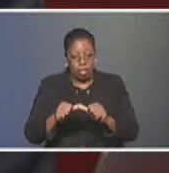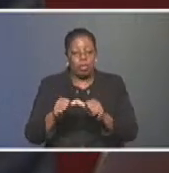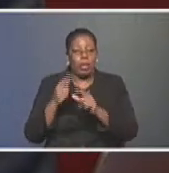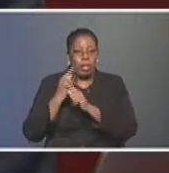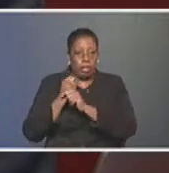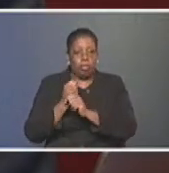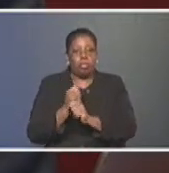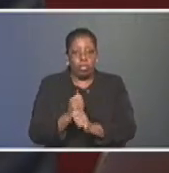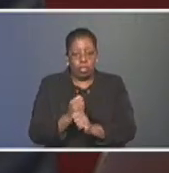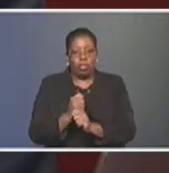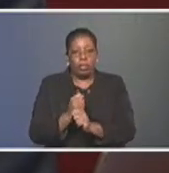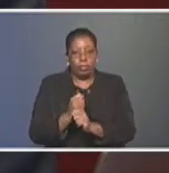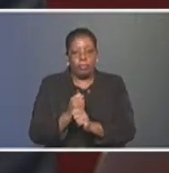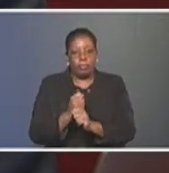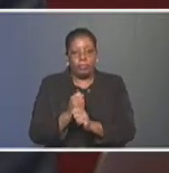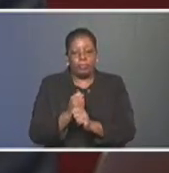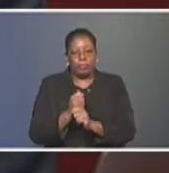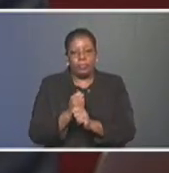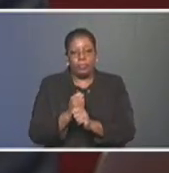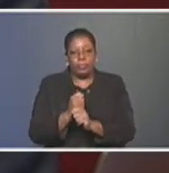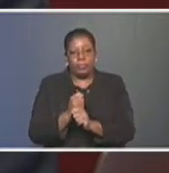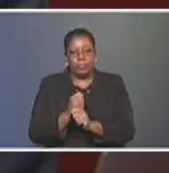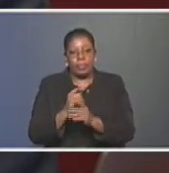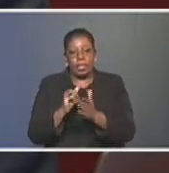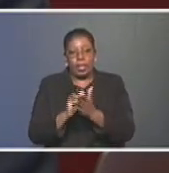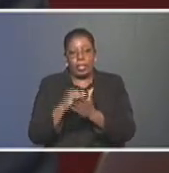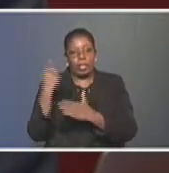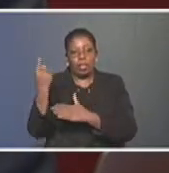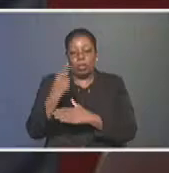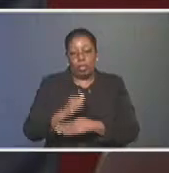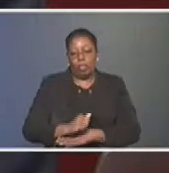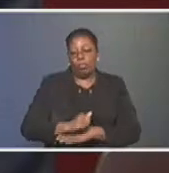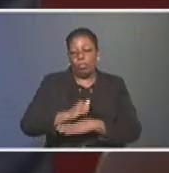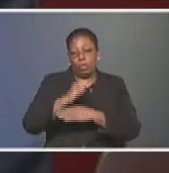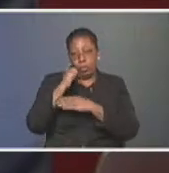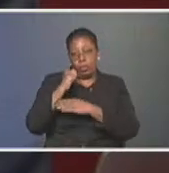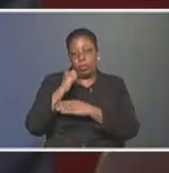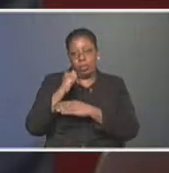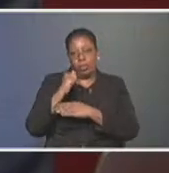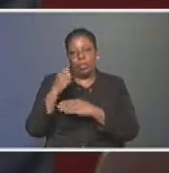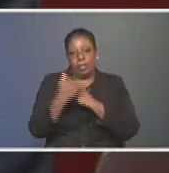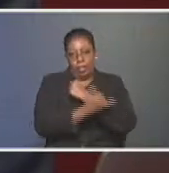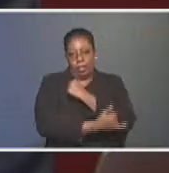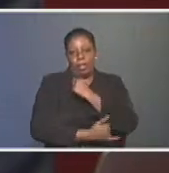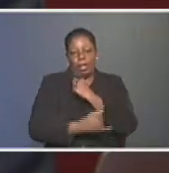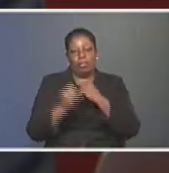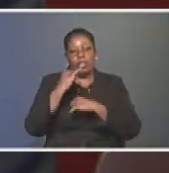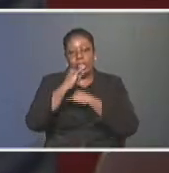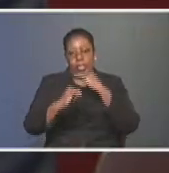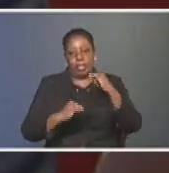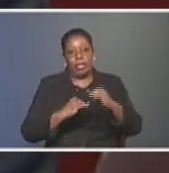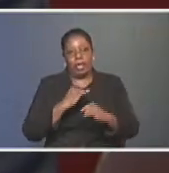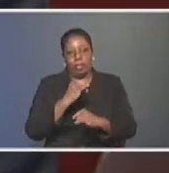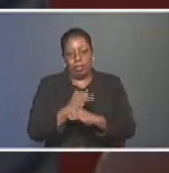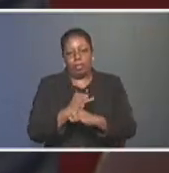tradition that can only bolster the image of the country at an international level.